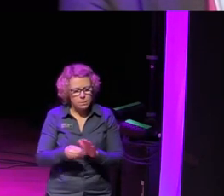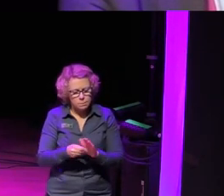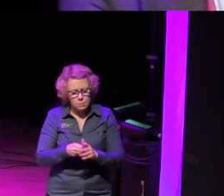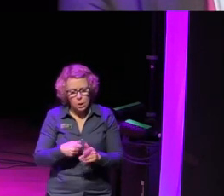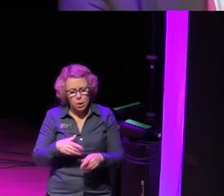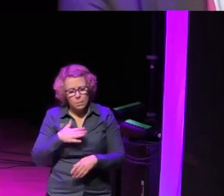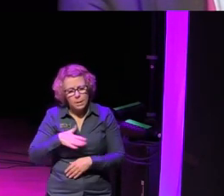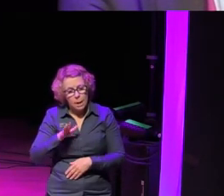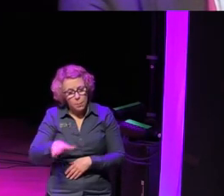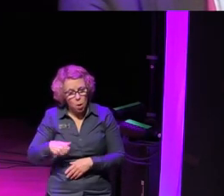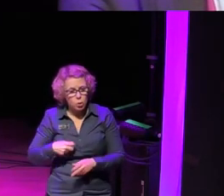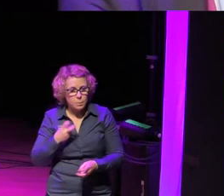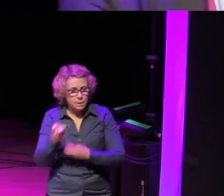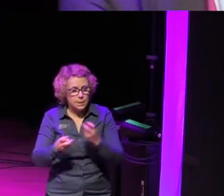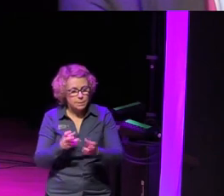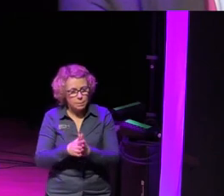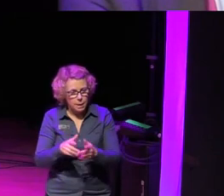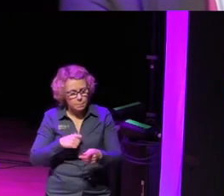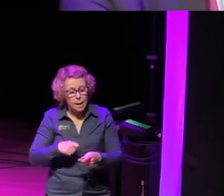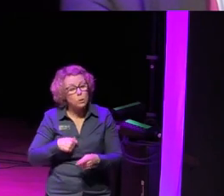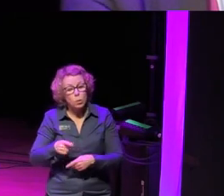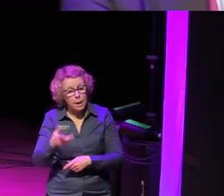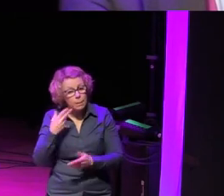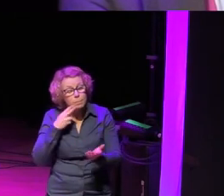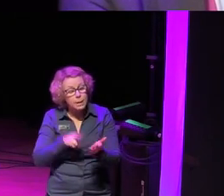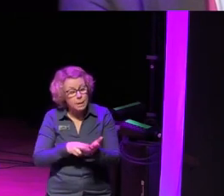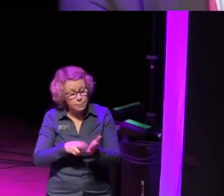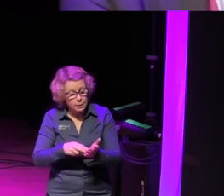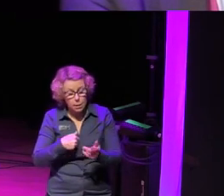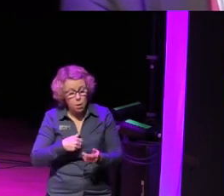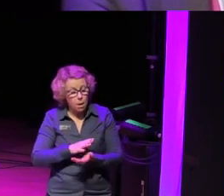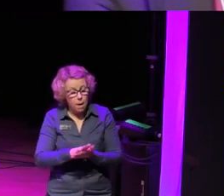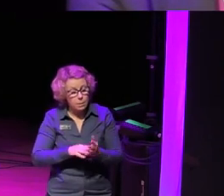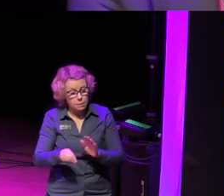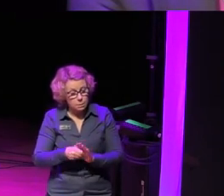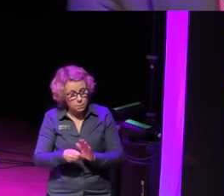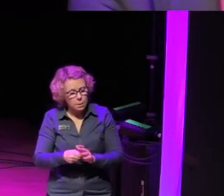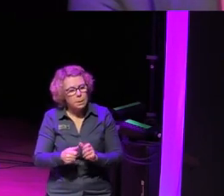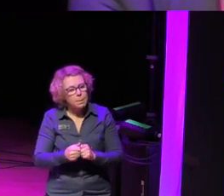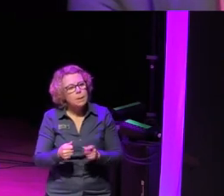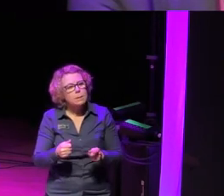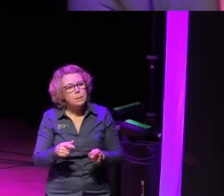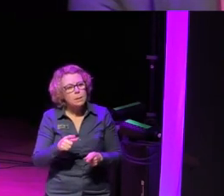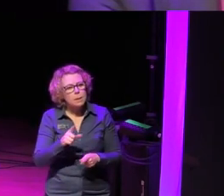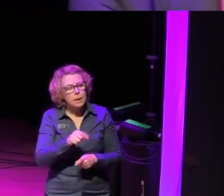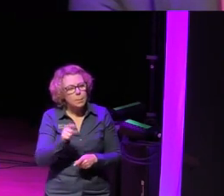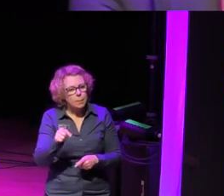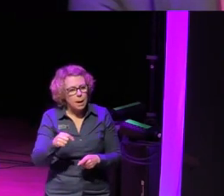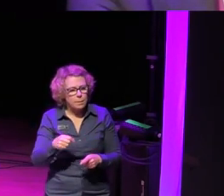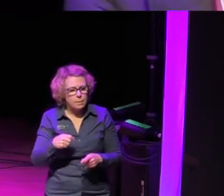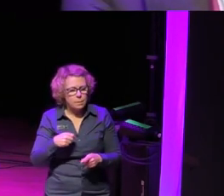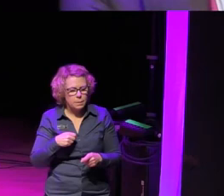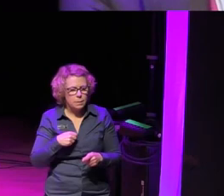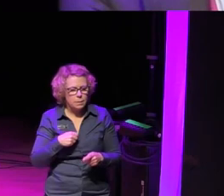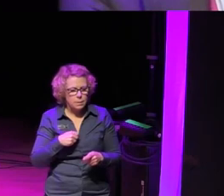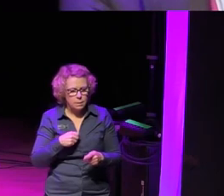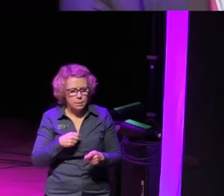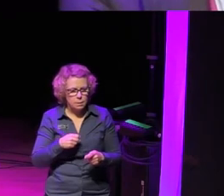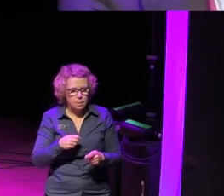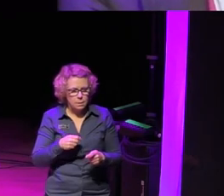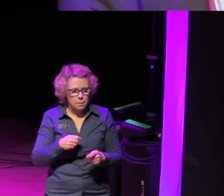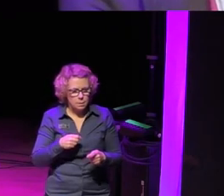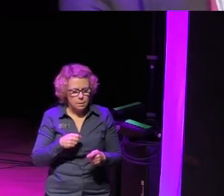most of the time when they're small, they can confirm that. But they said, but sometimes I sort of begged, so that's almost